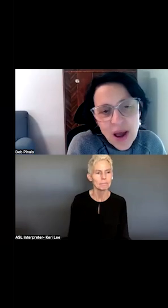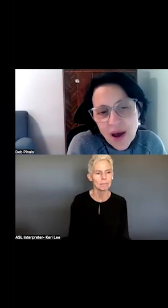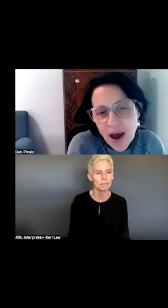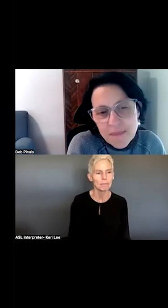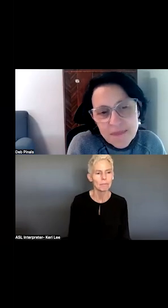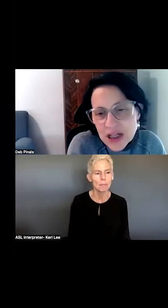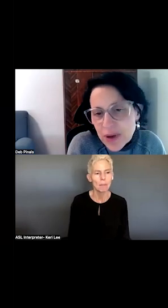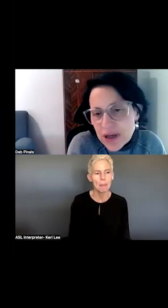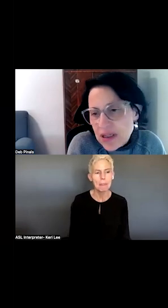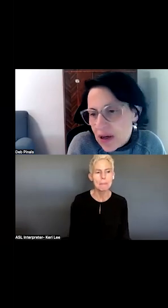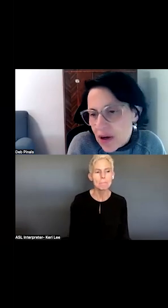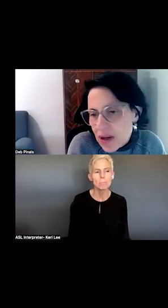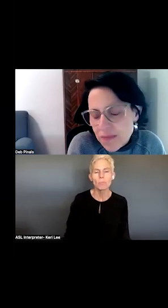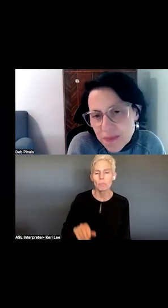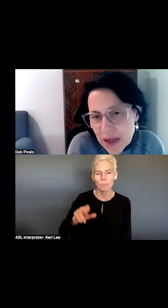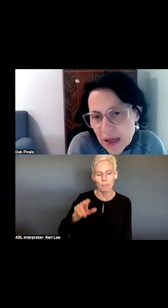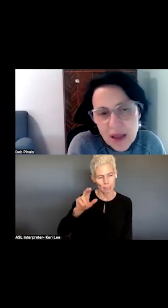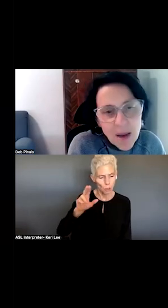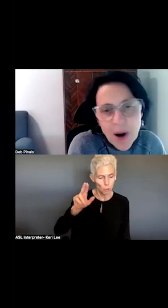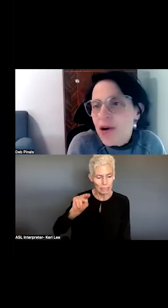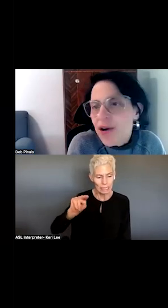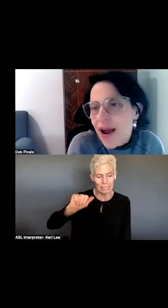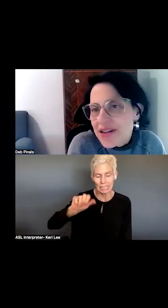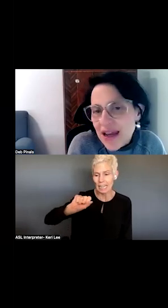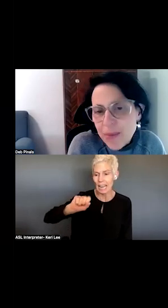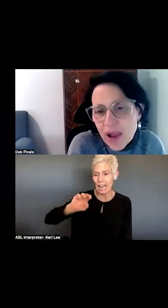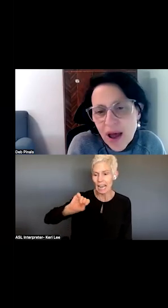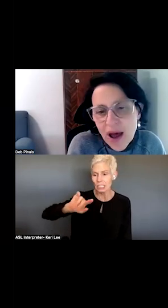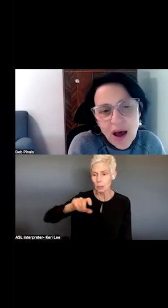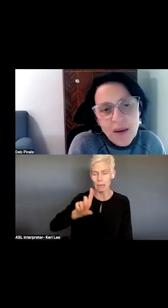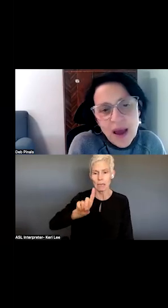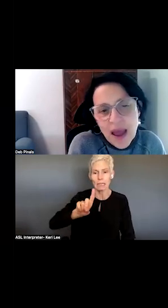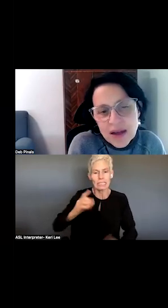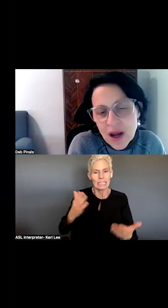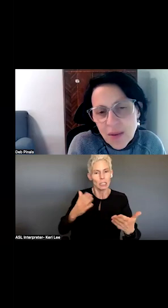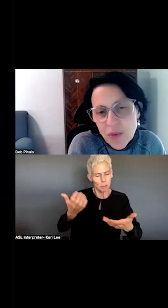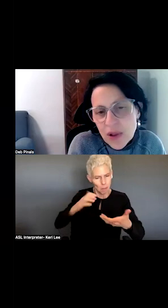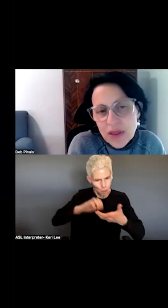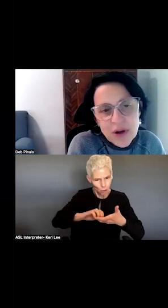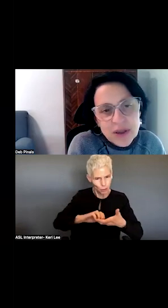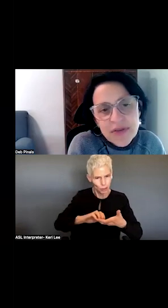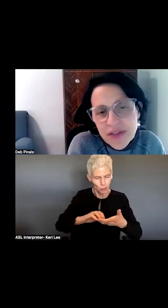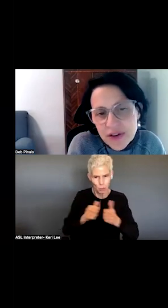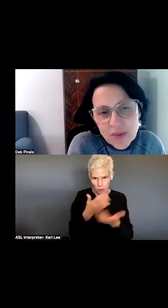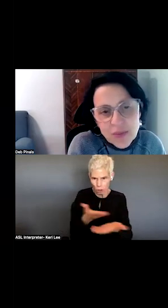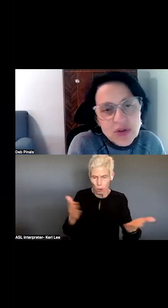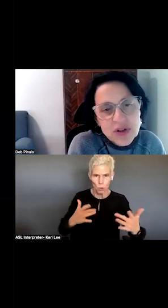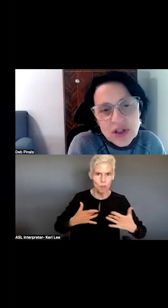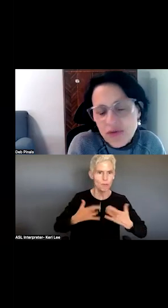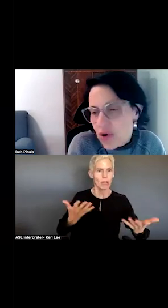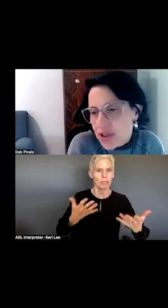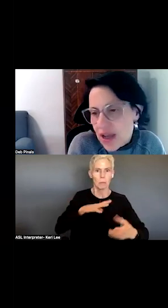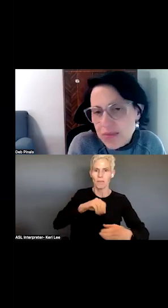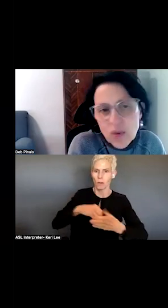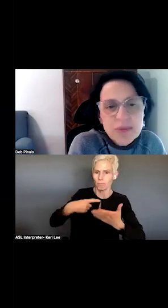So NASHBID is here to be a partner at the table, and we're really thrilled about that. There's some resources.